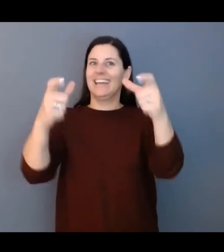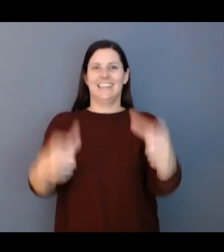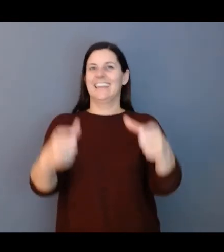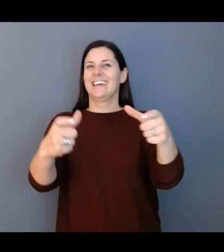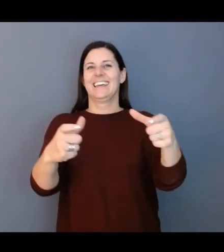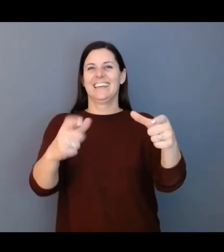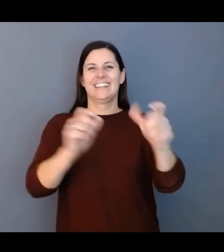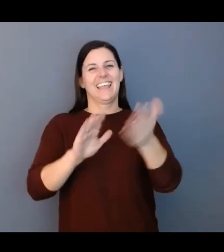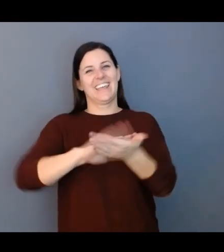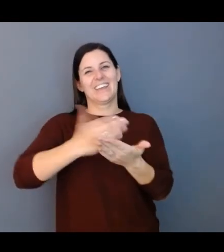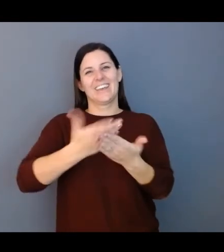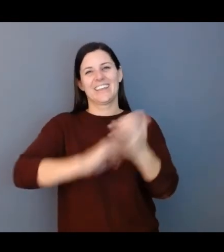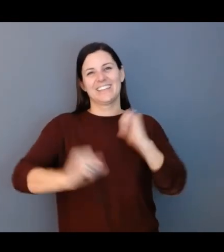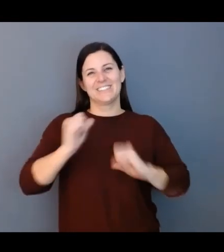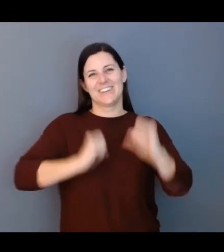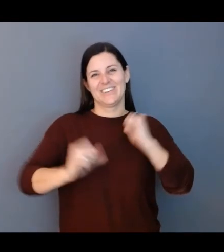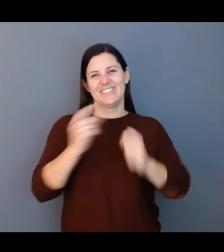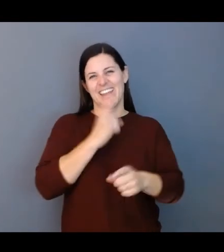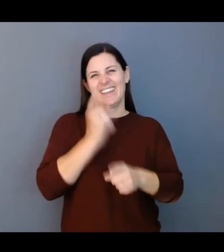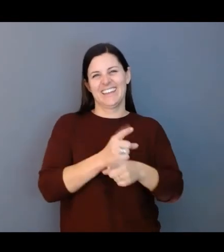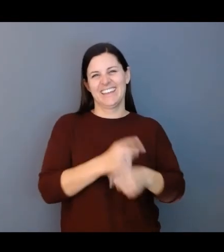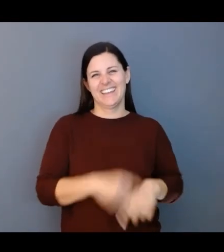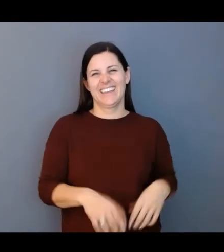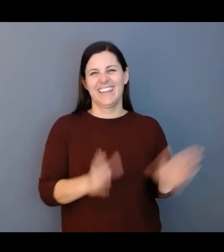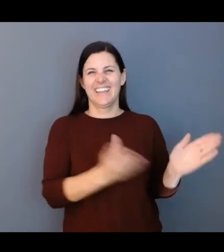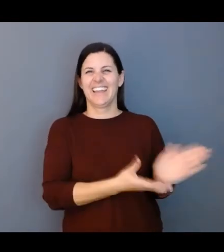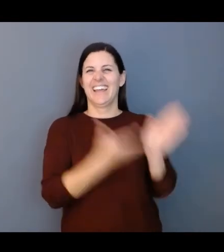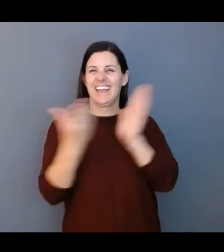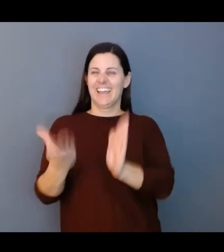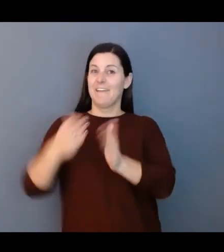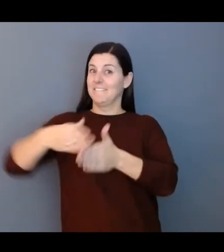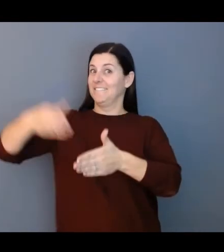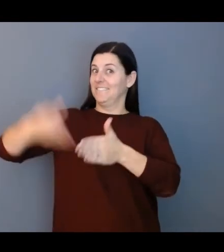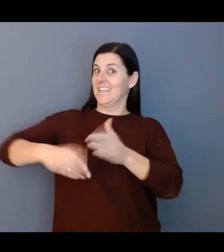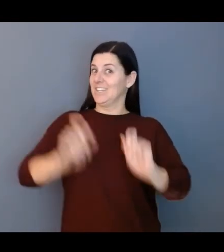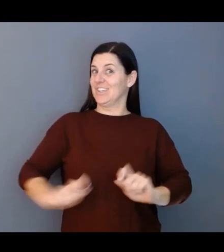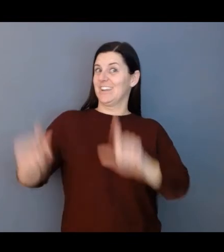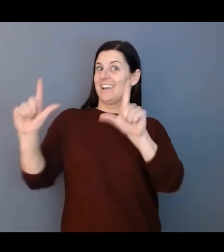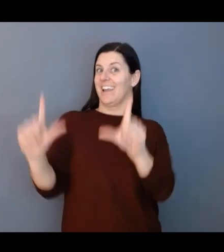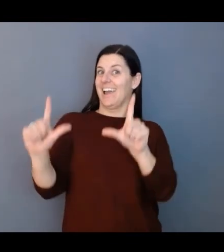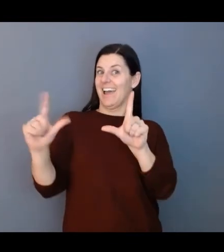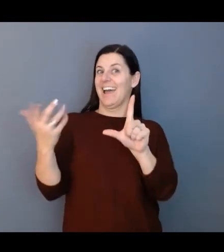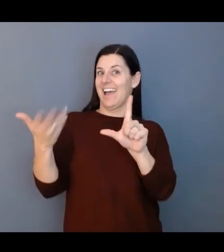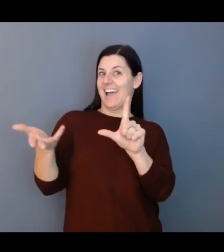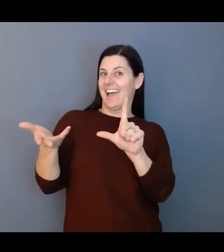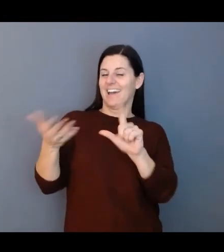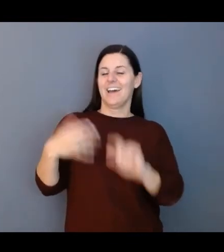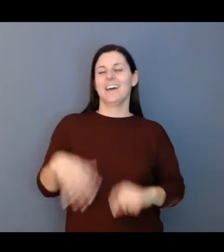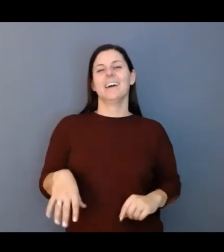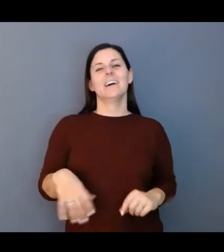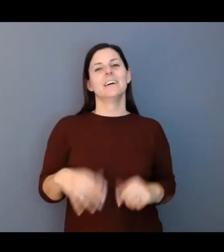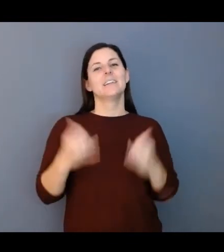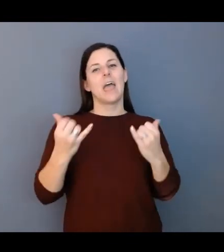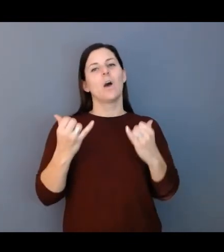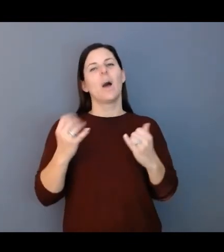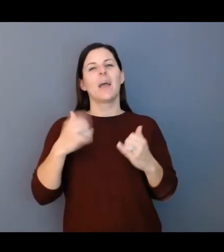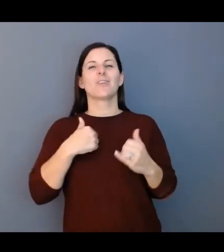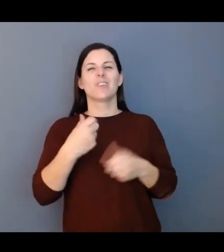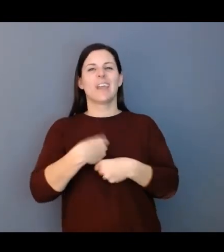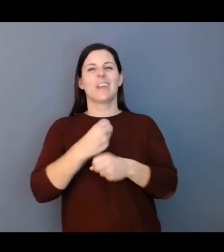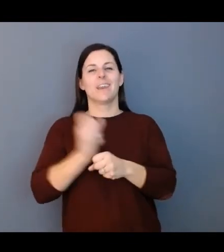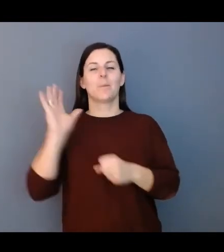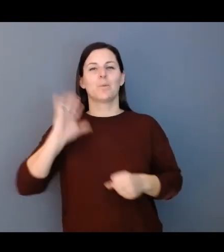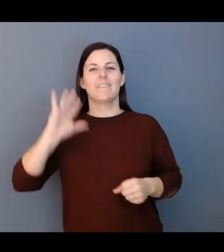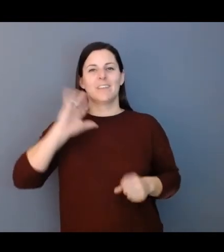Show the cake. Show the cake. Yeah. So here is the job that I have created before, and